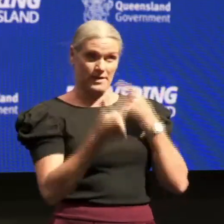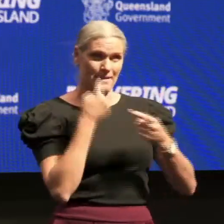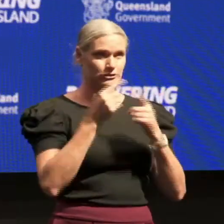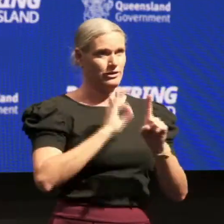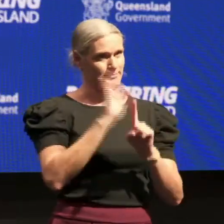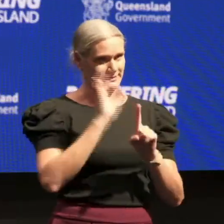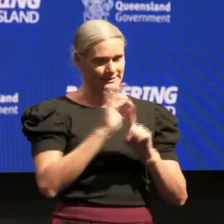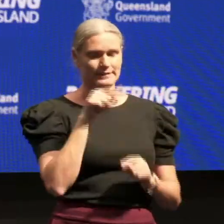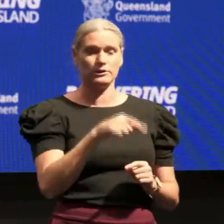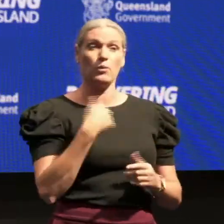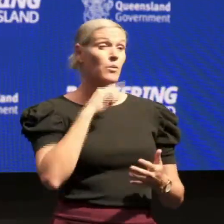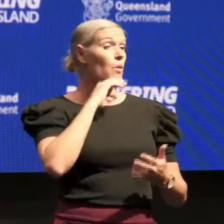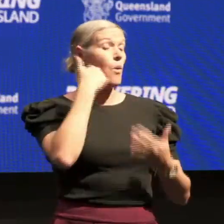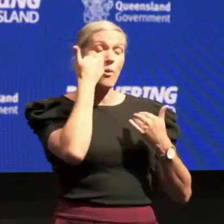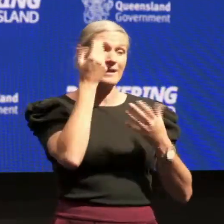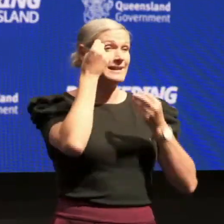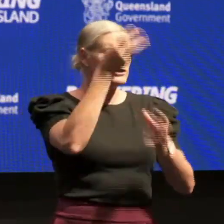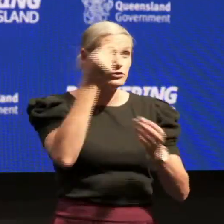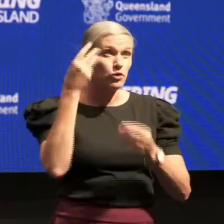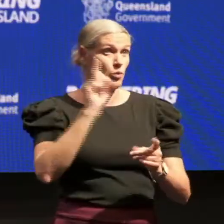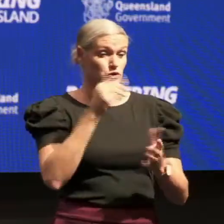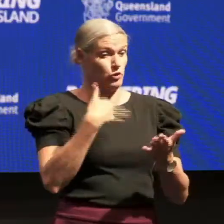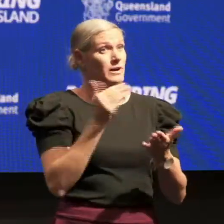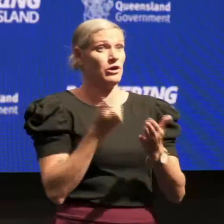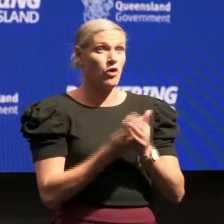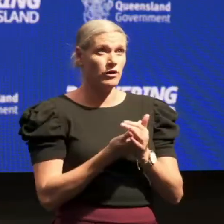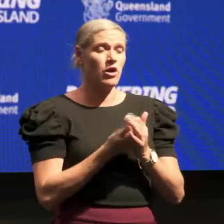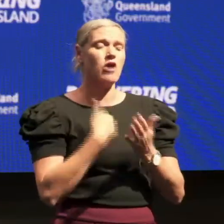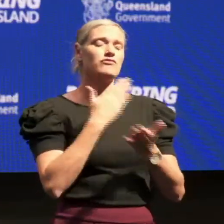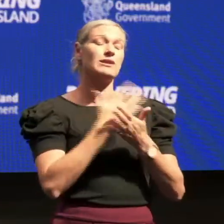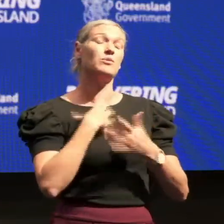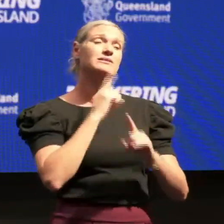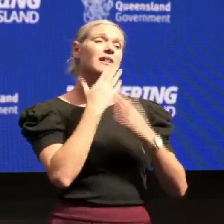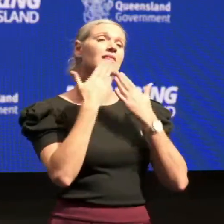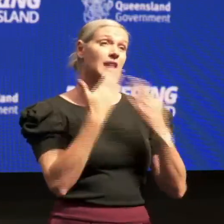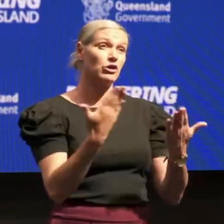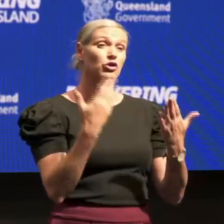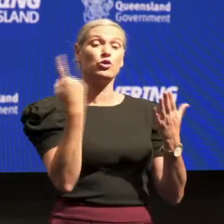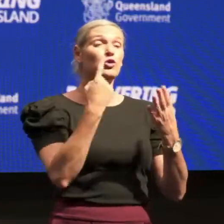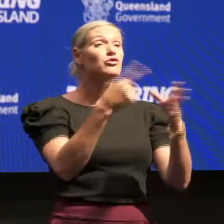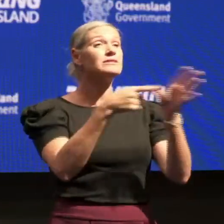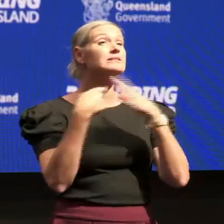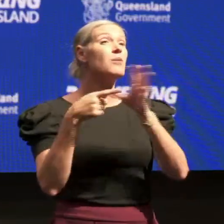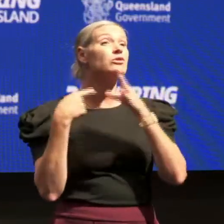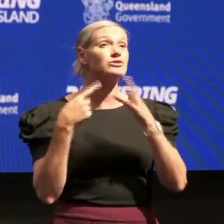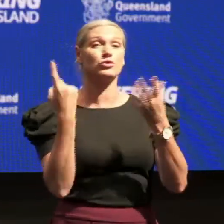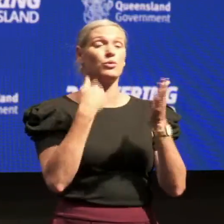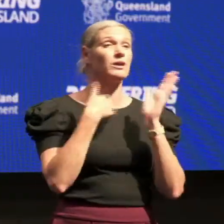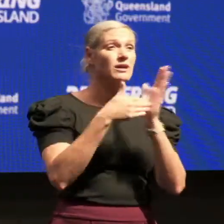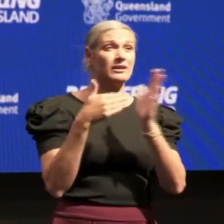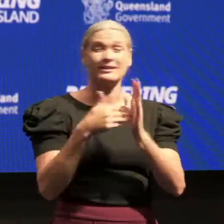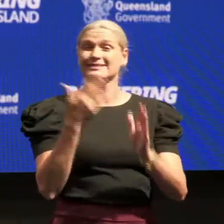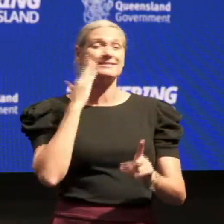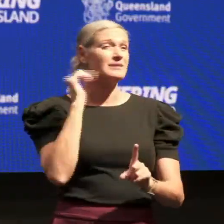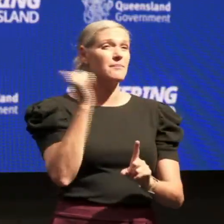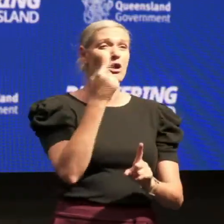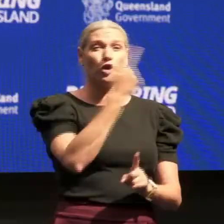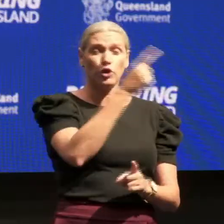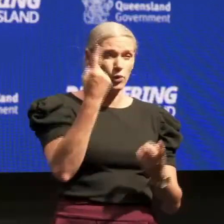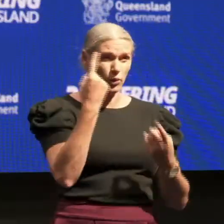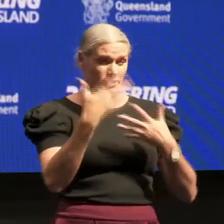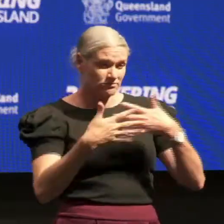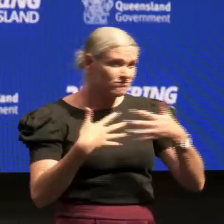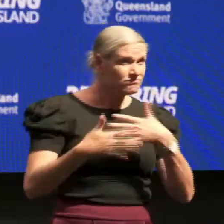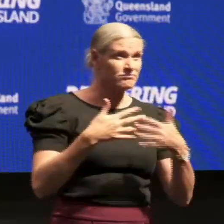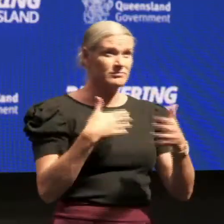disaster.qld.gov.au. We'll continue to update people, and I just want to thank overwhelmingly the people who have responded, and that's everything from the individuals who took the time to